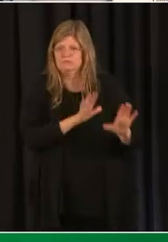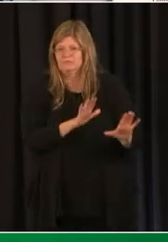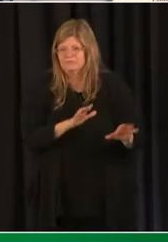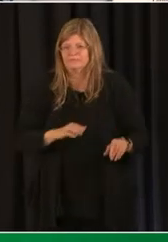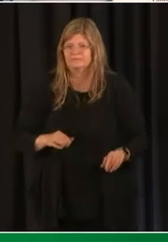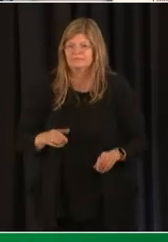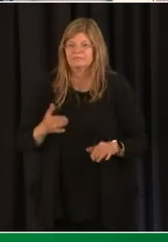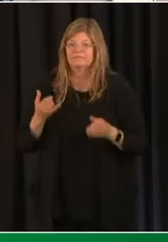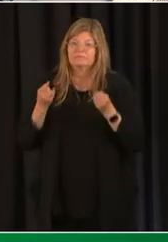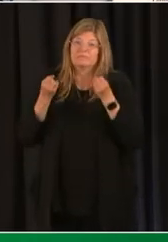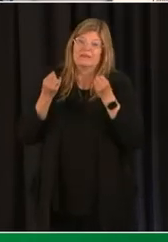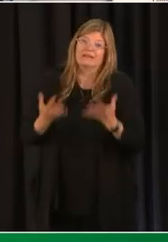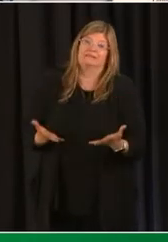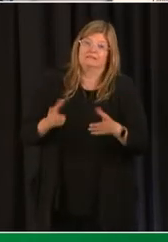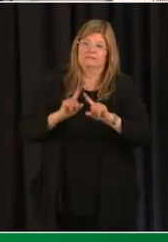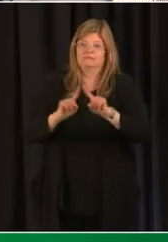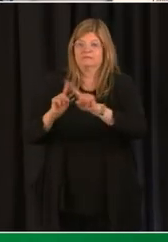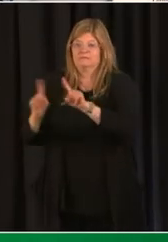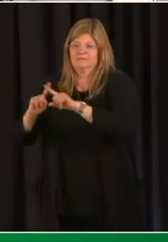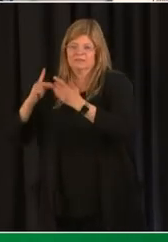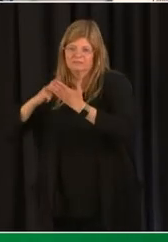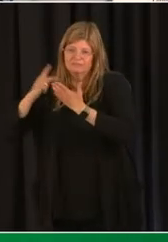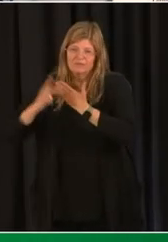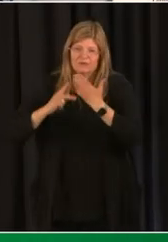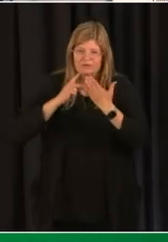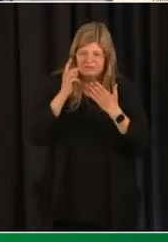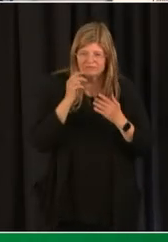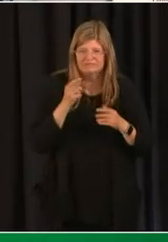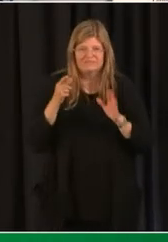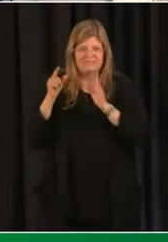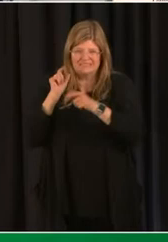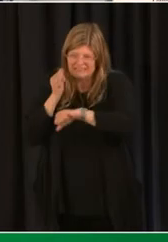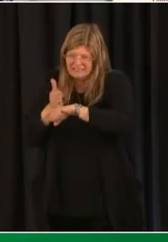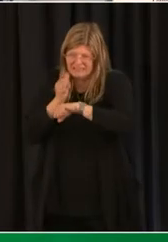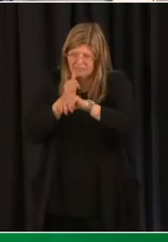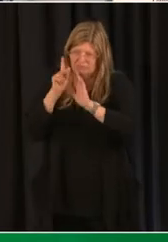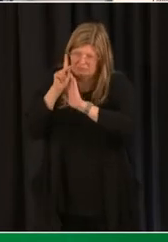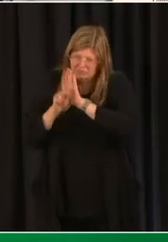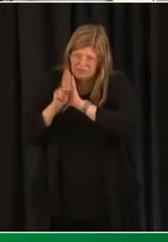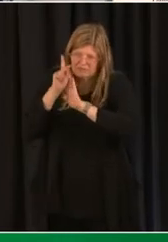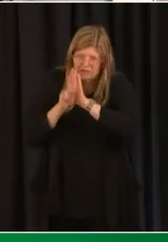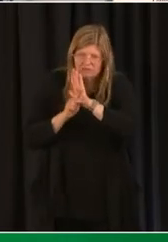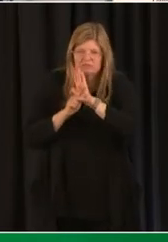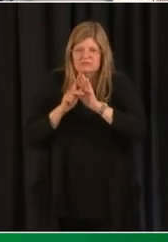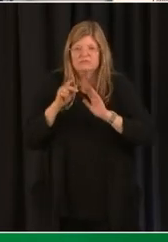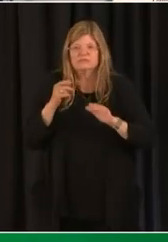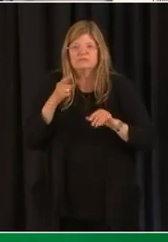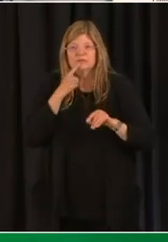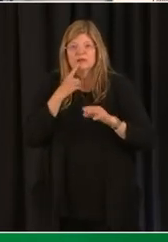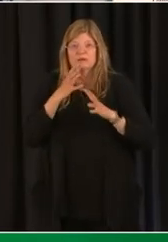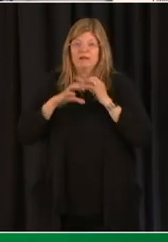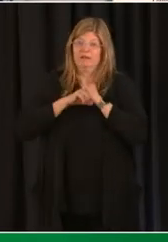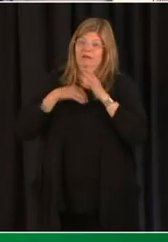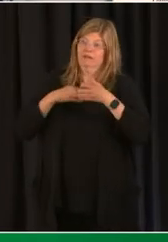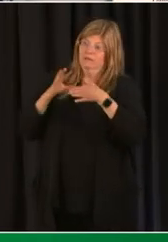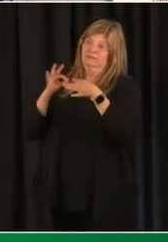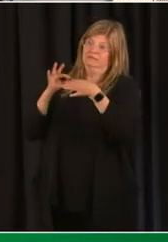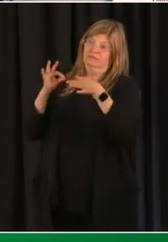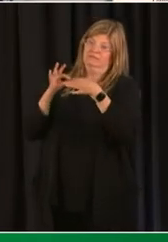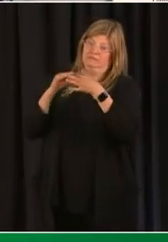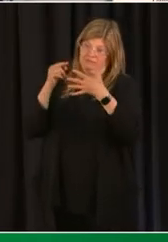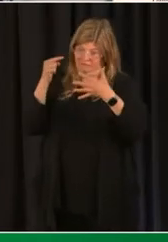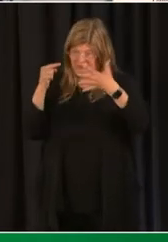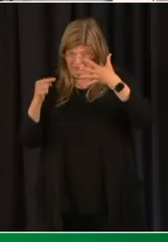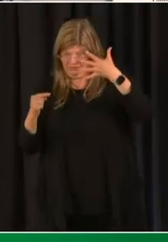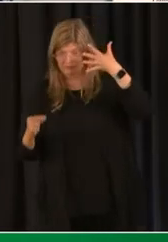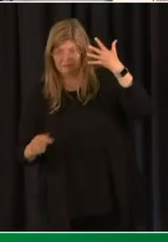These and other programs and policies we put in place, and I've talked a while, and I hope we've got